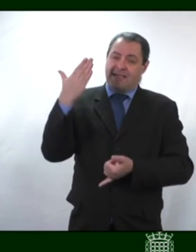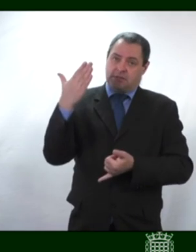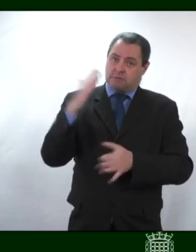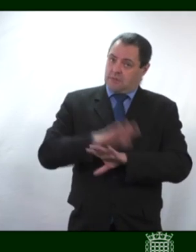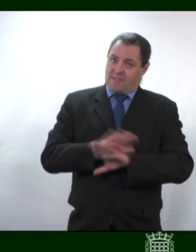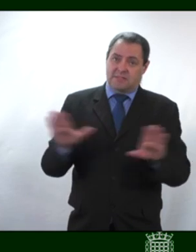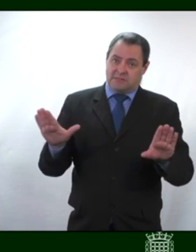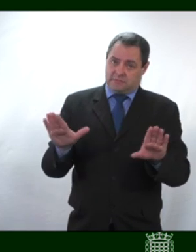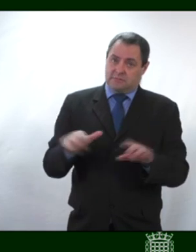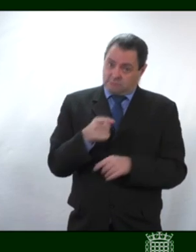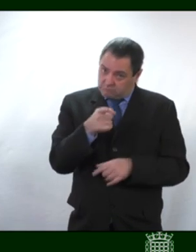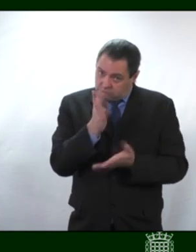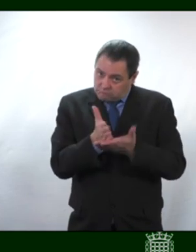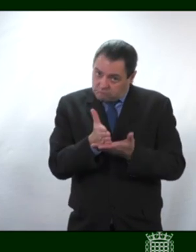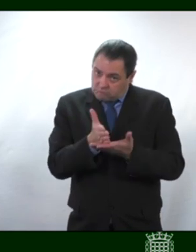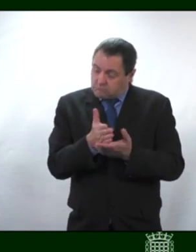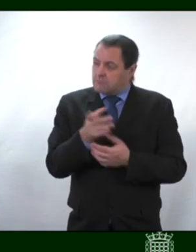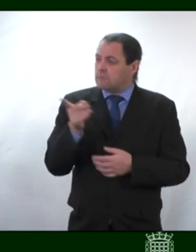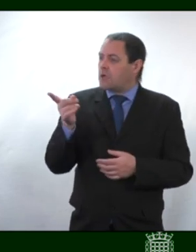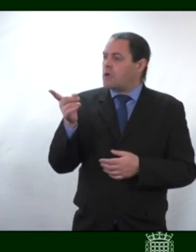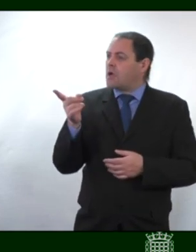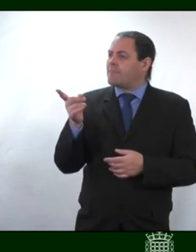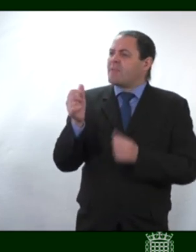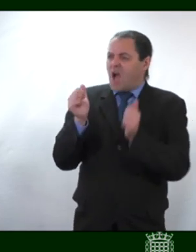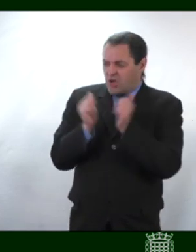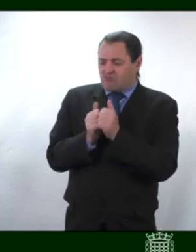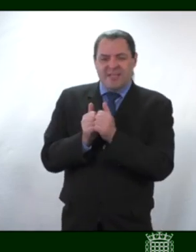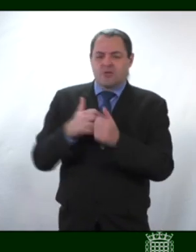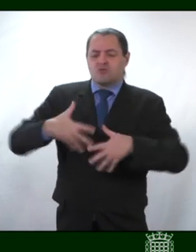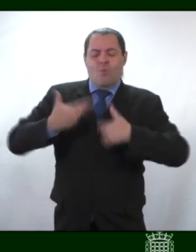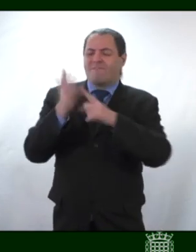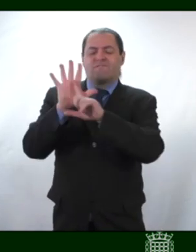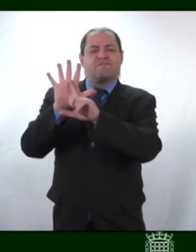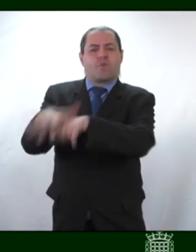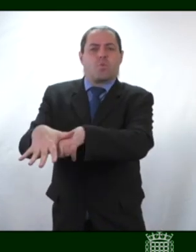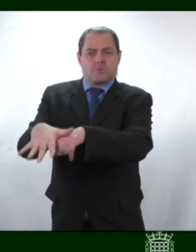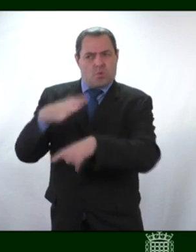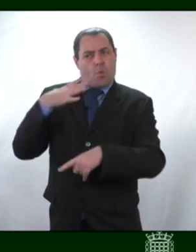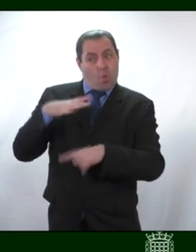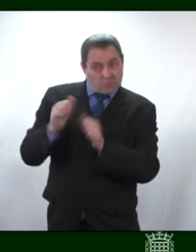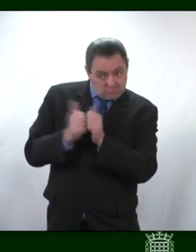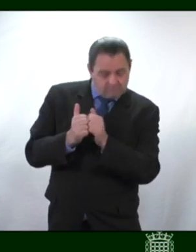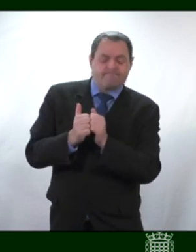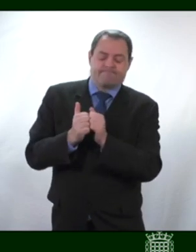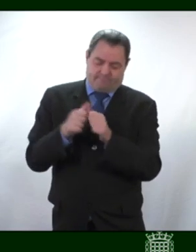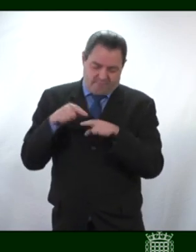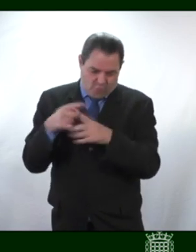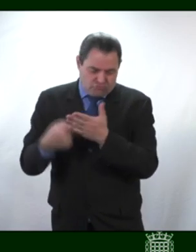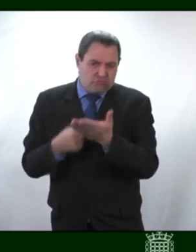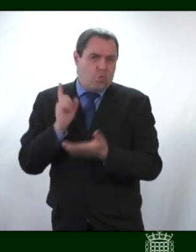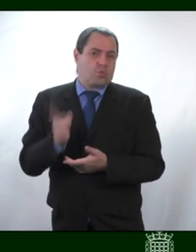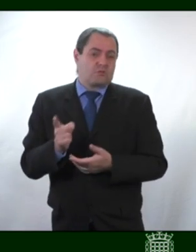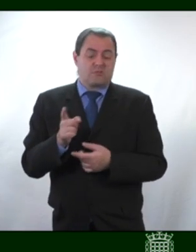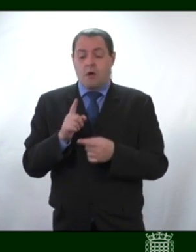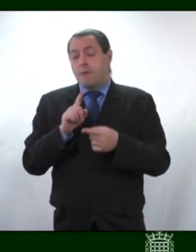I do agree with him that these things are better done by consent. And in the parts of the country where the whole local area has